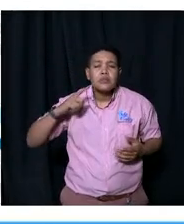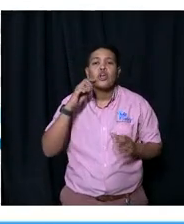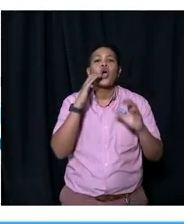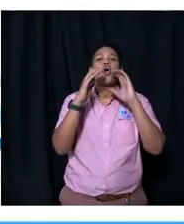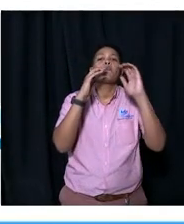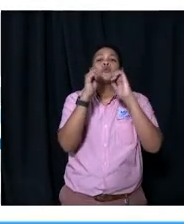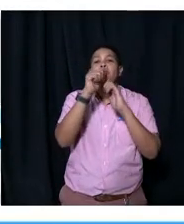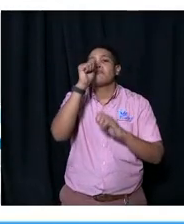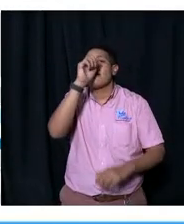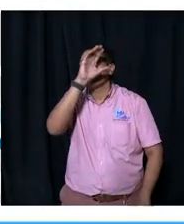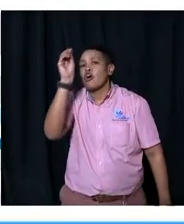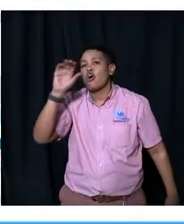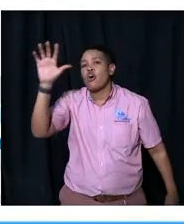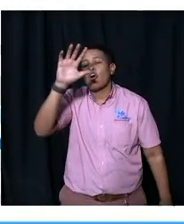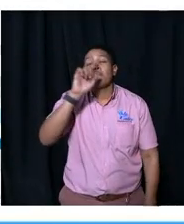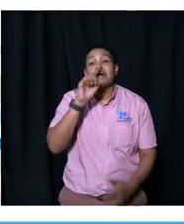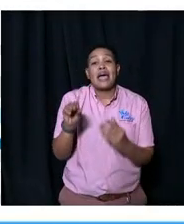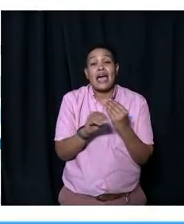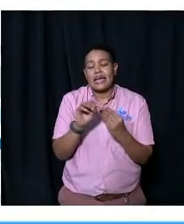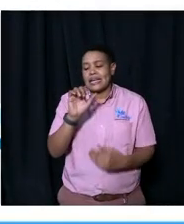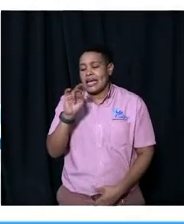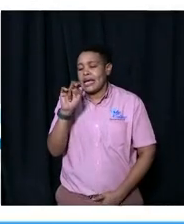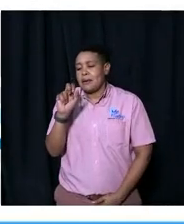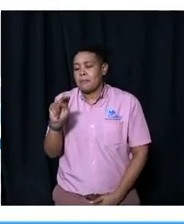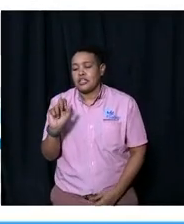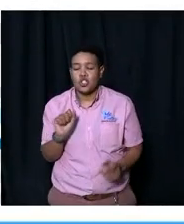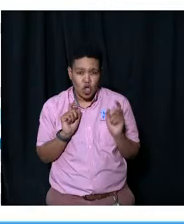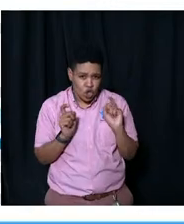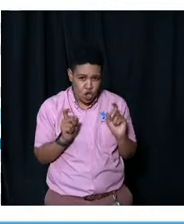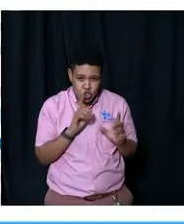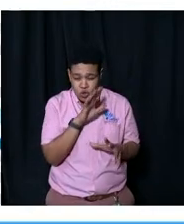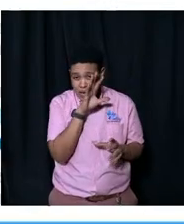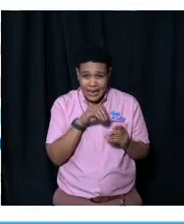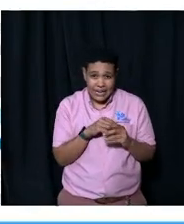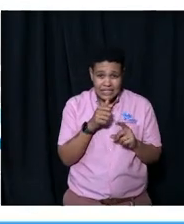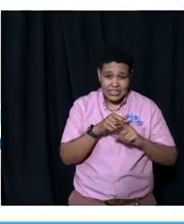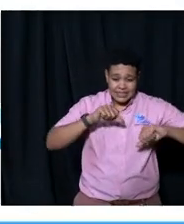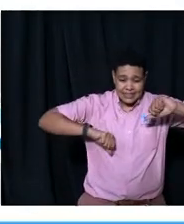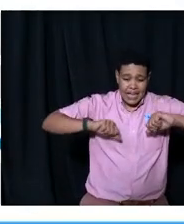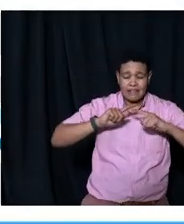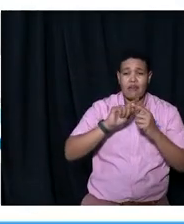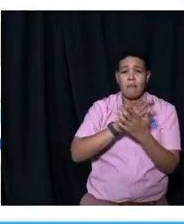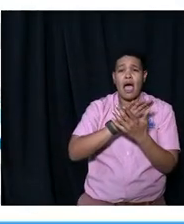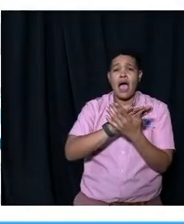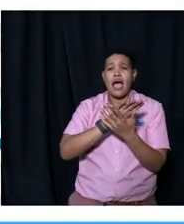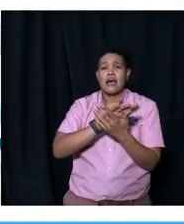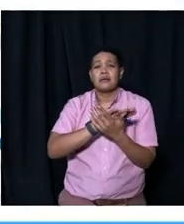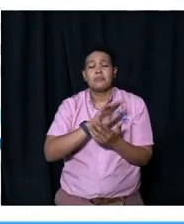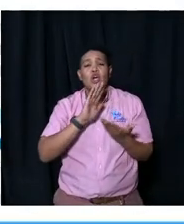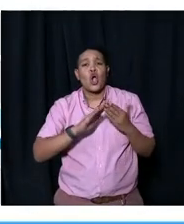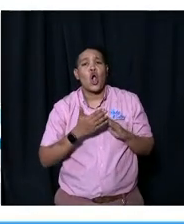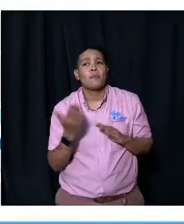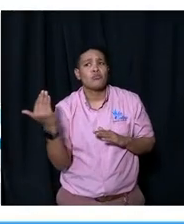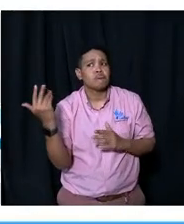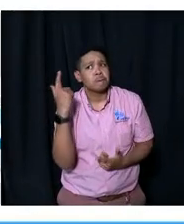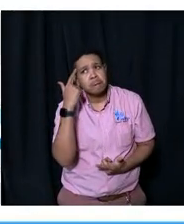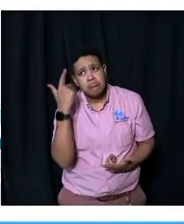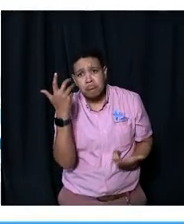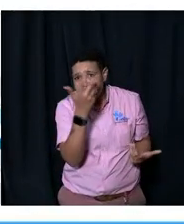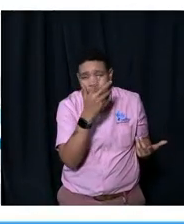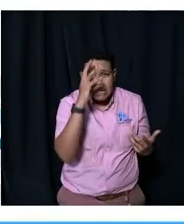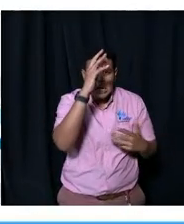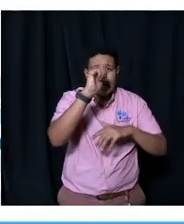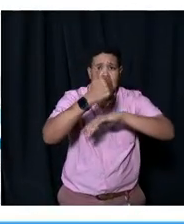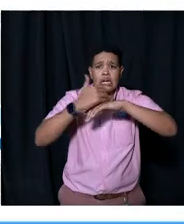communication with the private sector on issues related to the emissions control, engaging the scientific and academic communities in developing